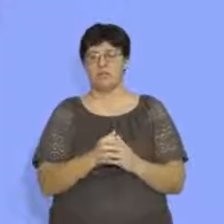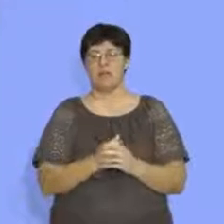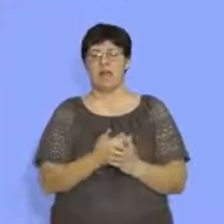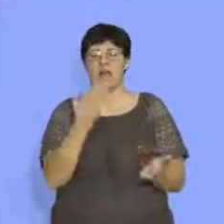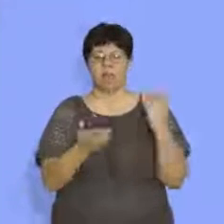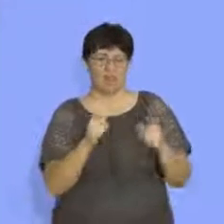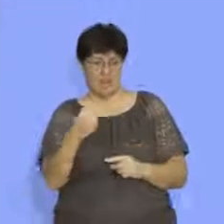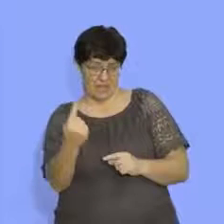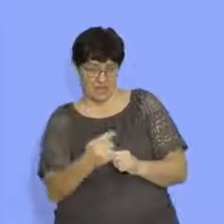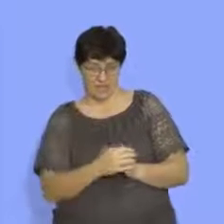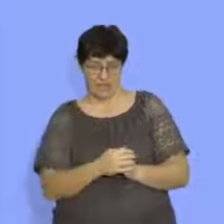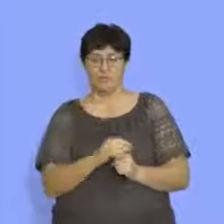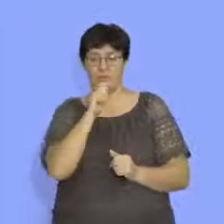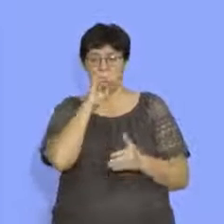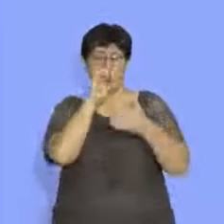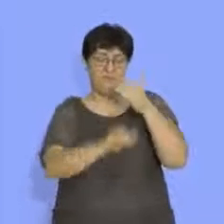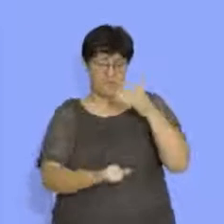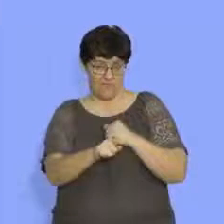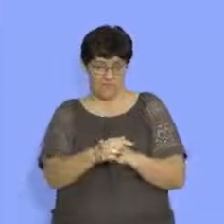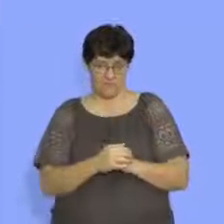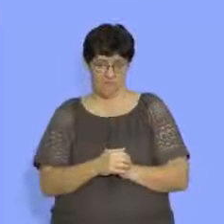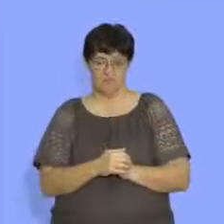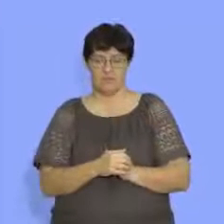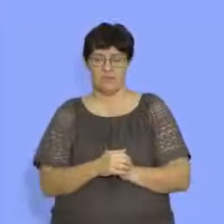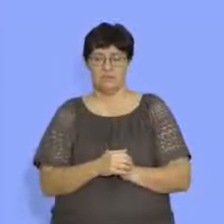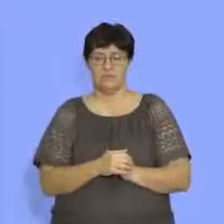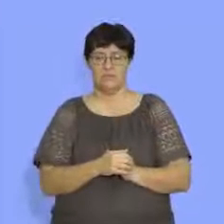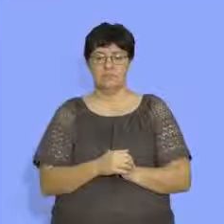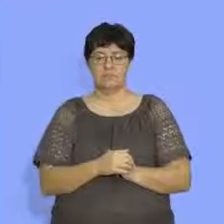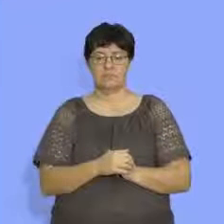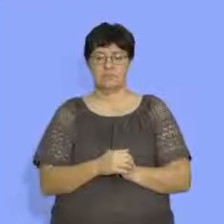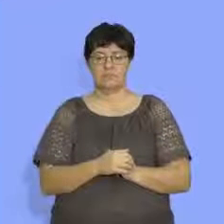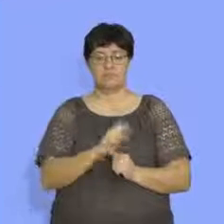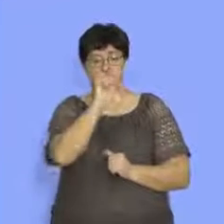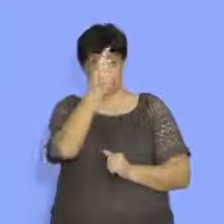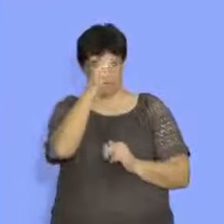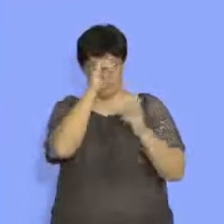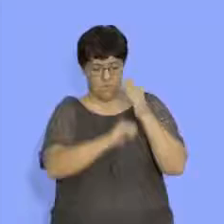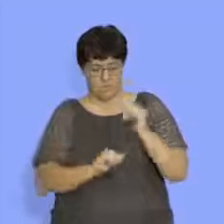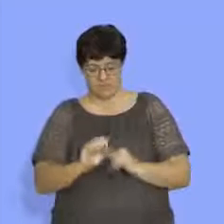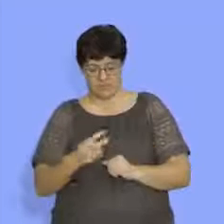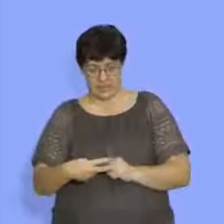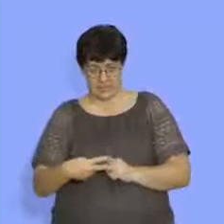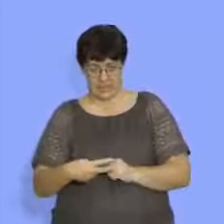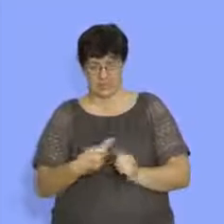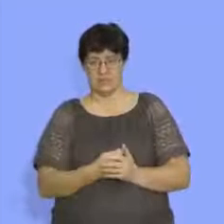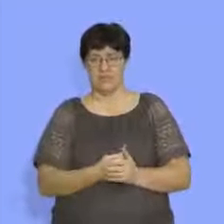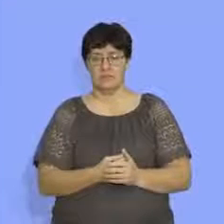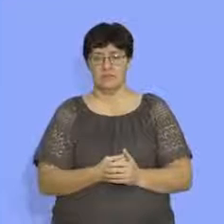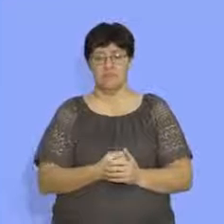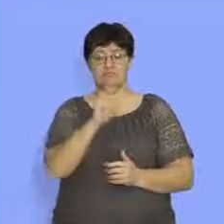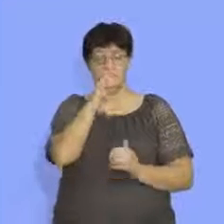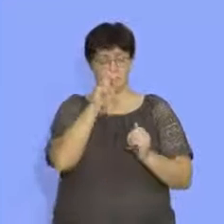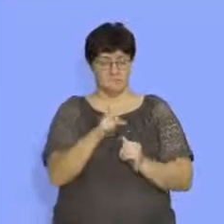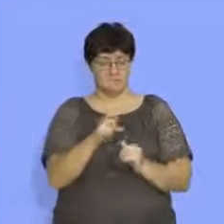rewritten the other equation as is, and then I'm going to use subtraction here. The first equation minus the second equation, so that